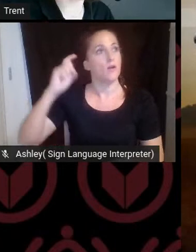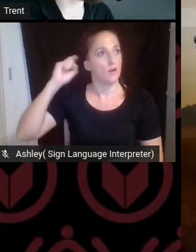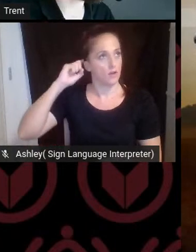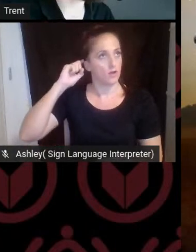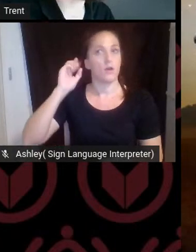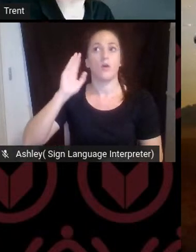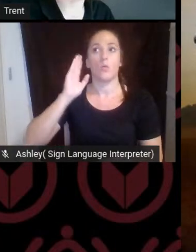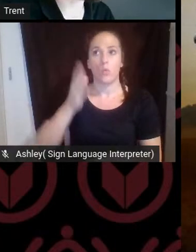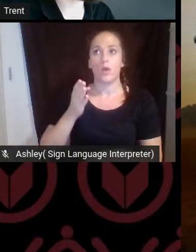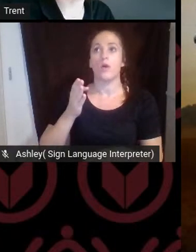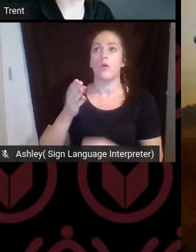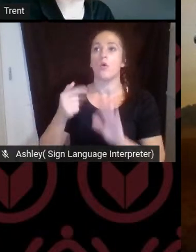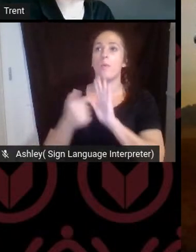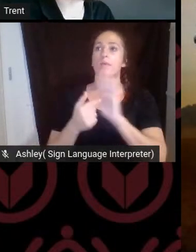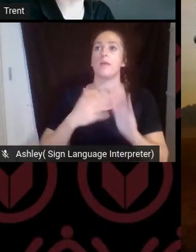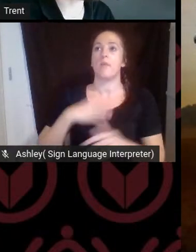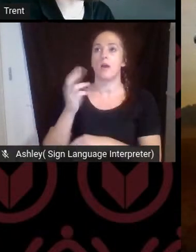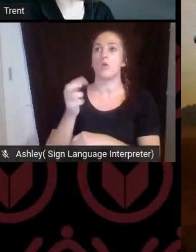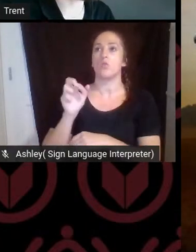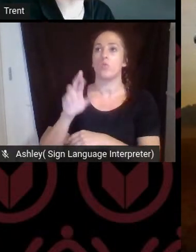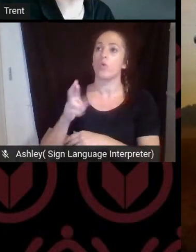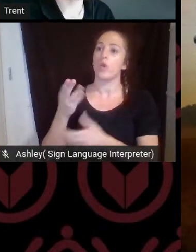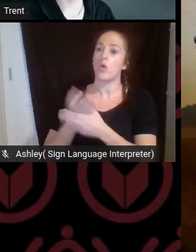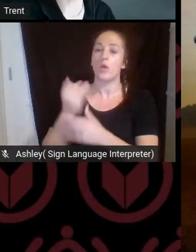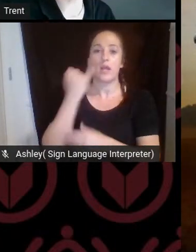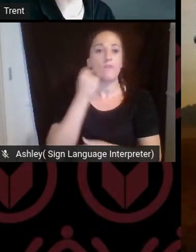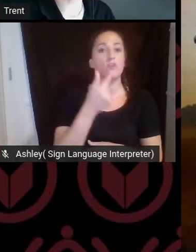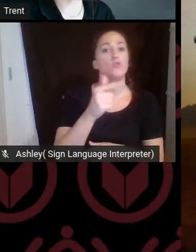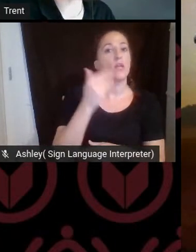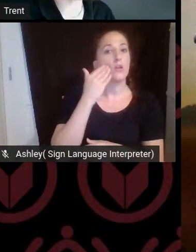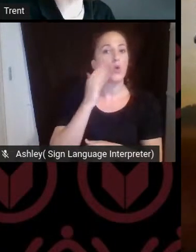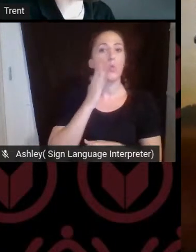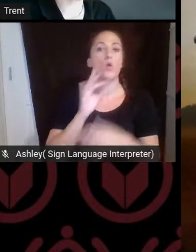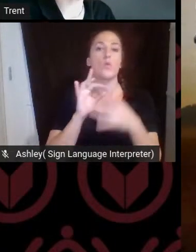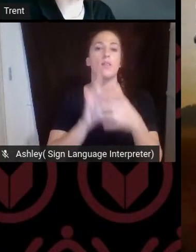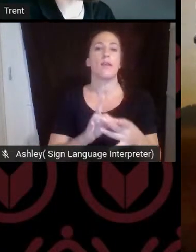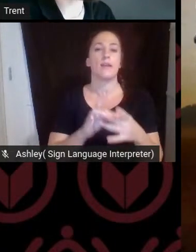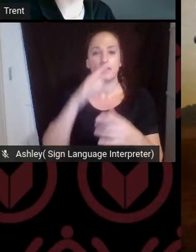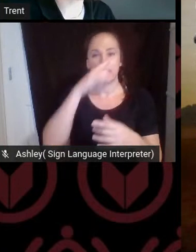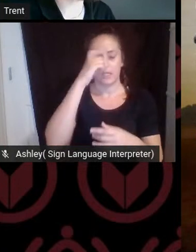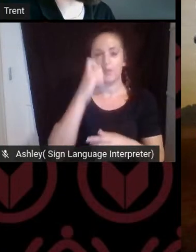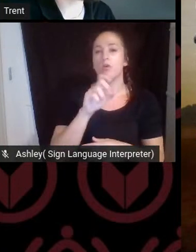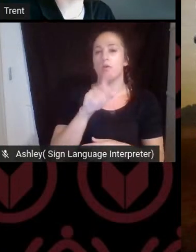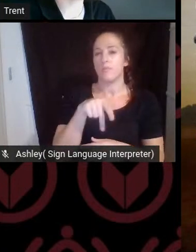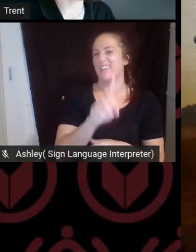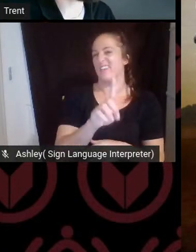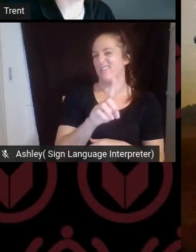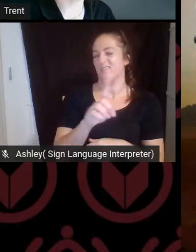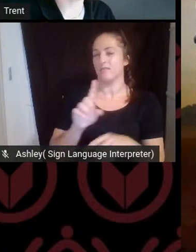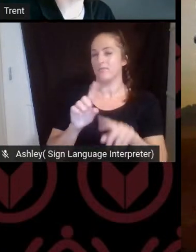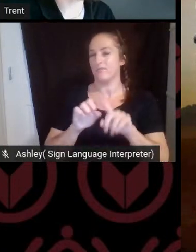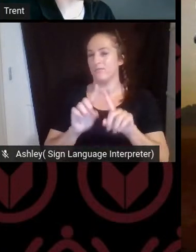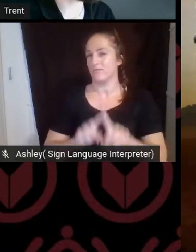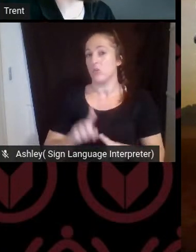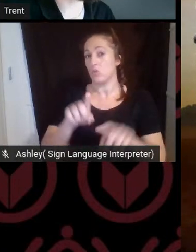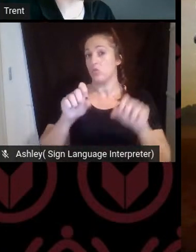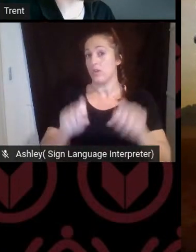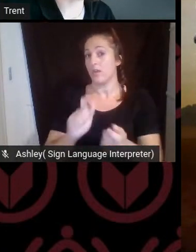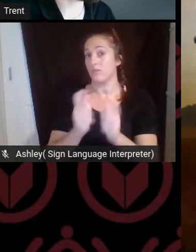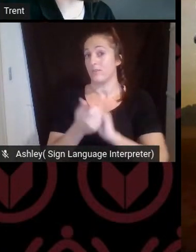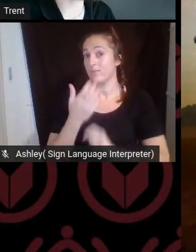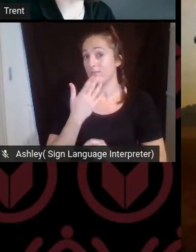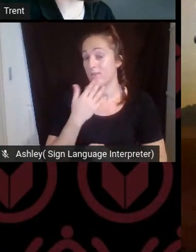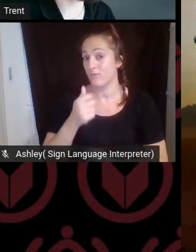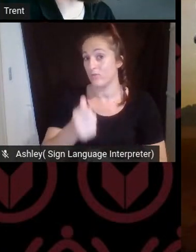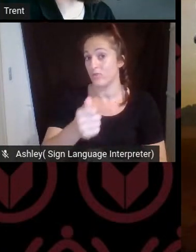Warrior. If it's green, I know that it's going to have to do with my Summer PD. So when you set up these labels, you can actually edit the colors. So